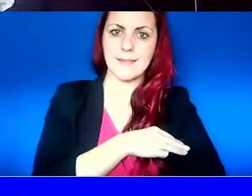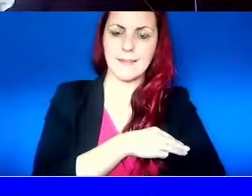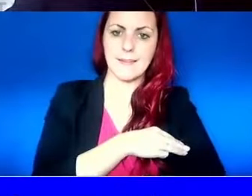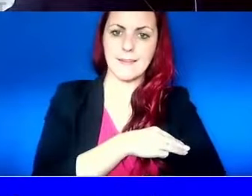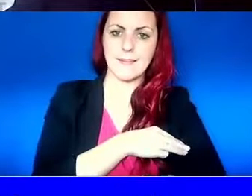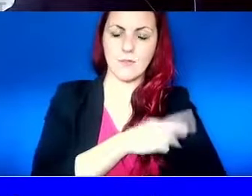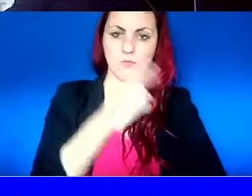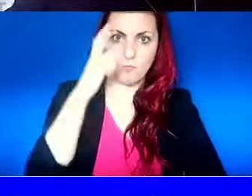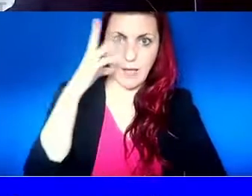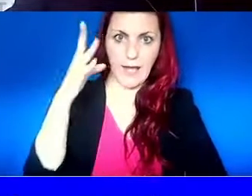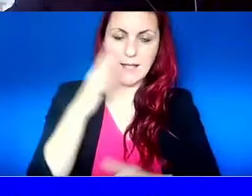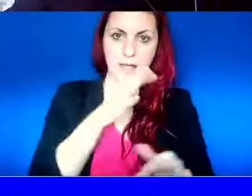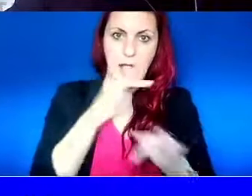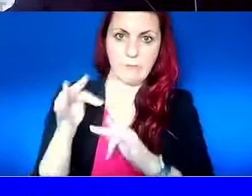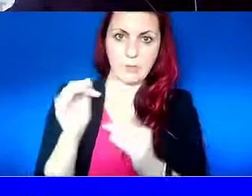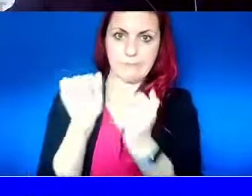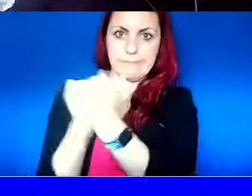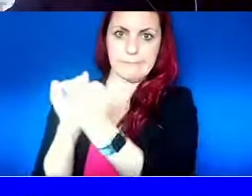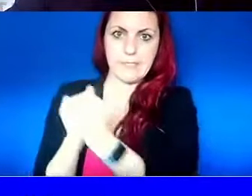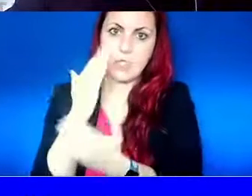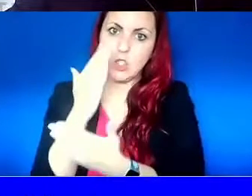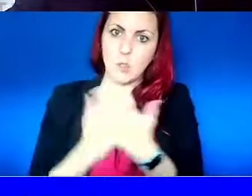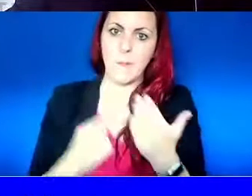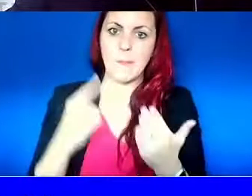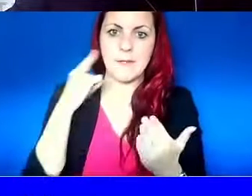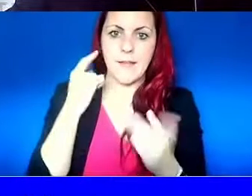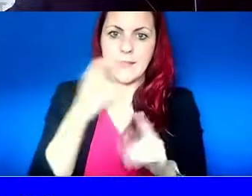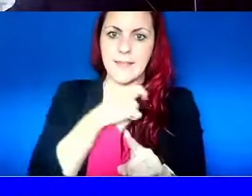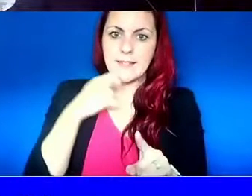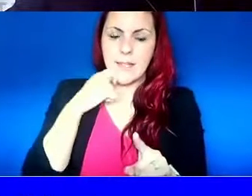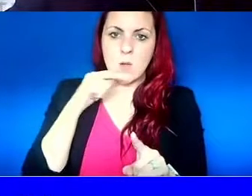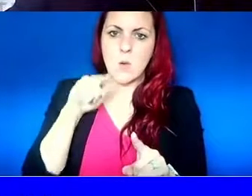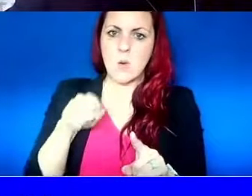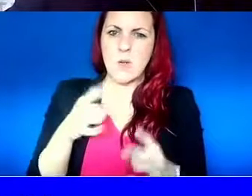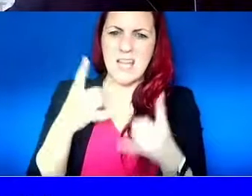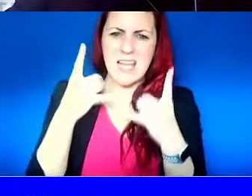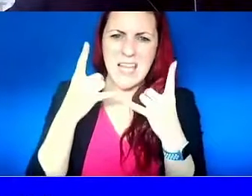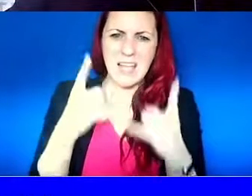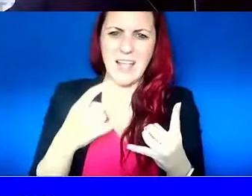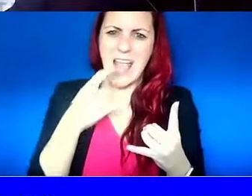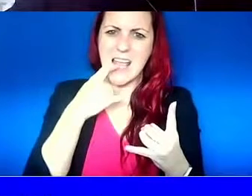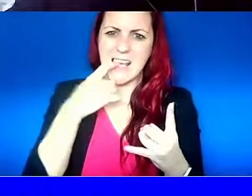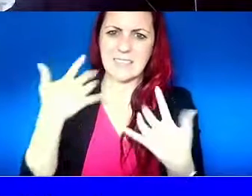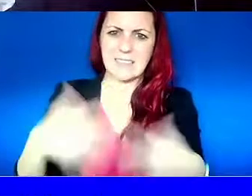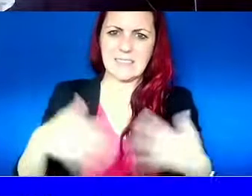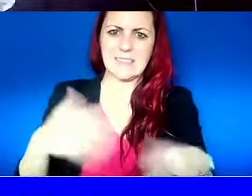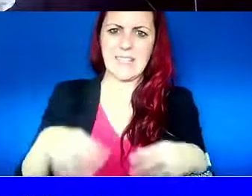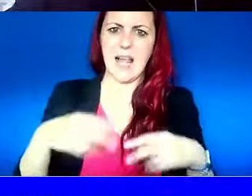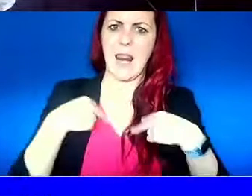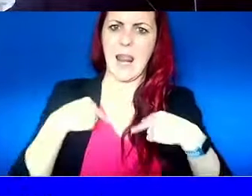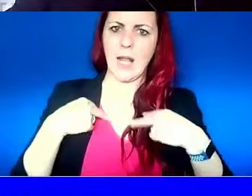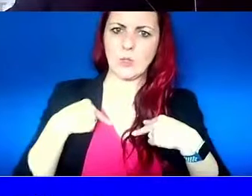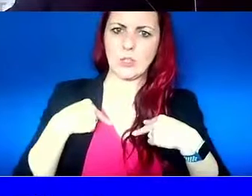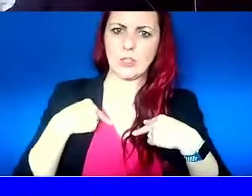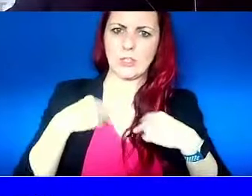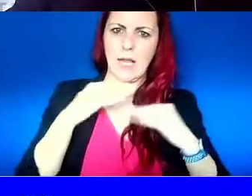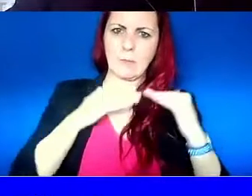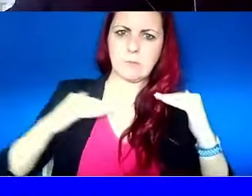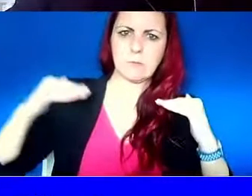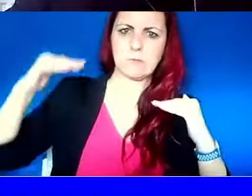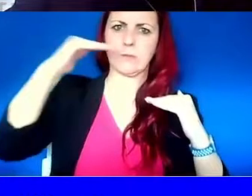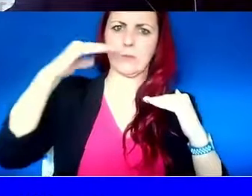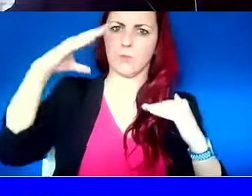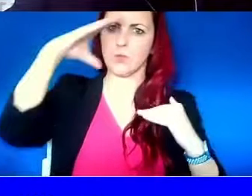some deaf people, that they said it was too heavy on tech. It assumed quite a high standard of